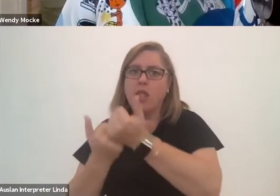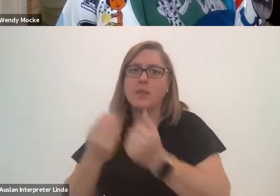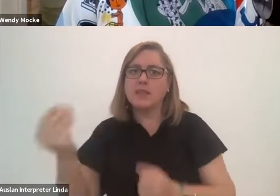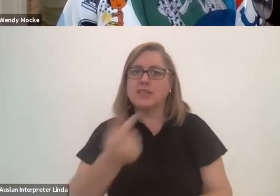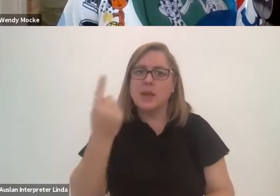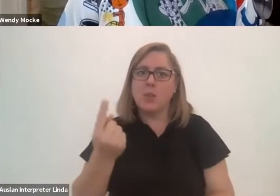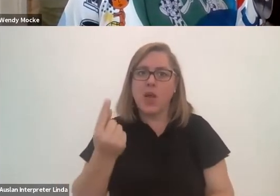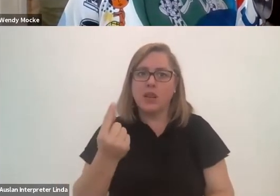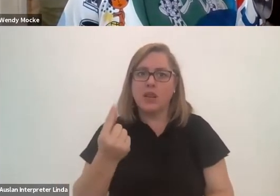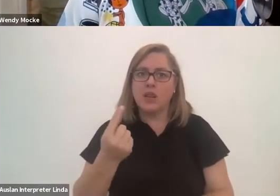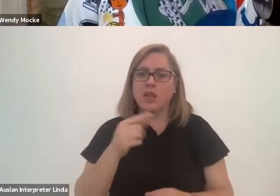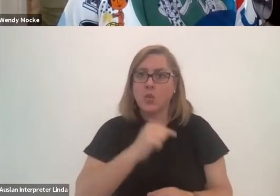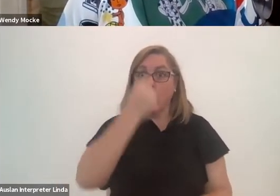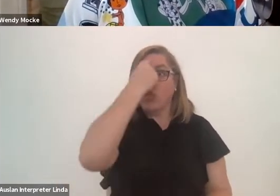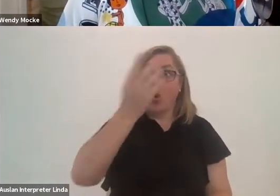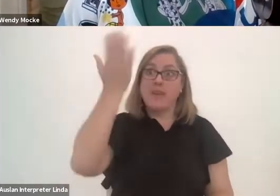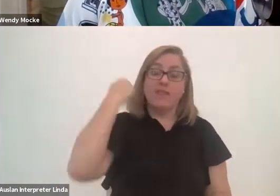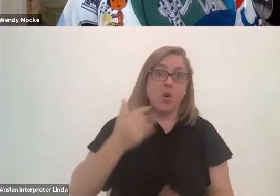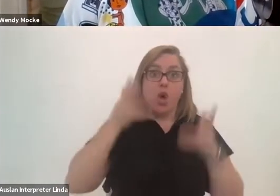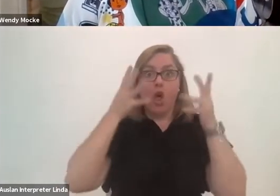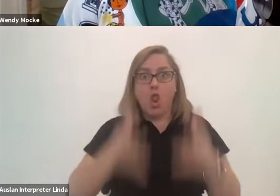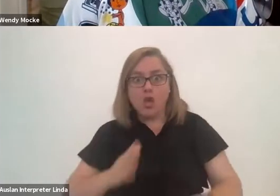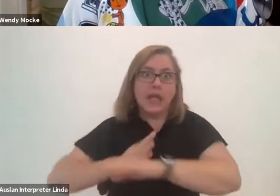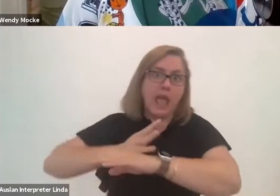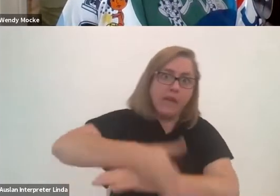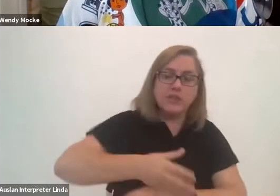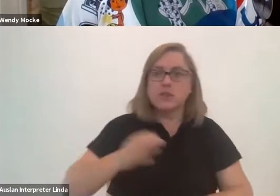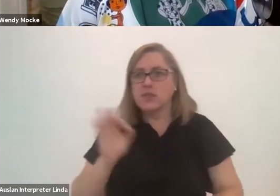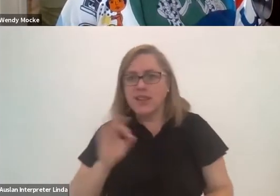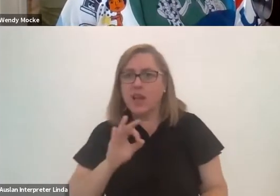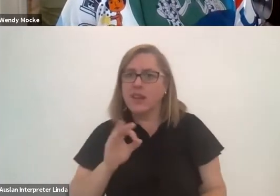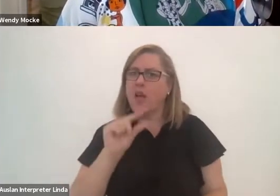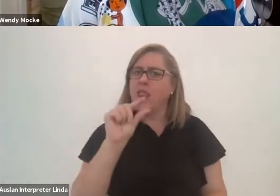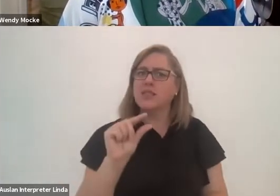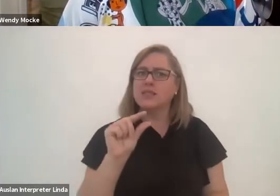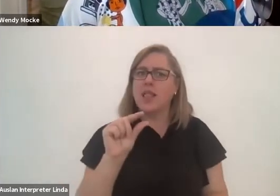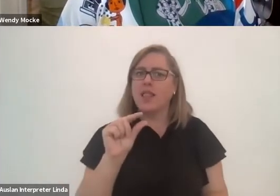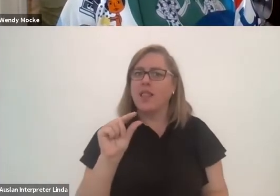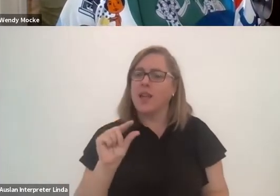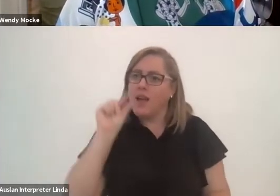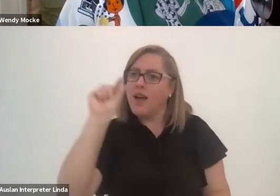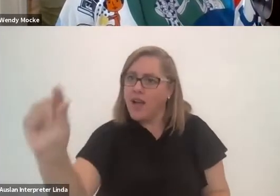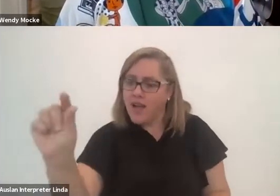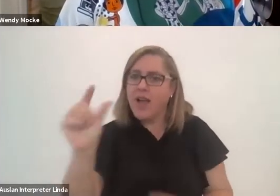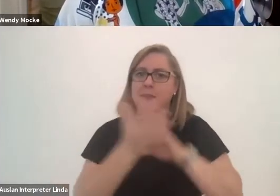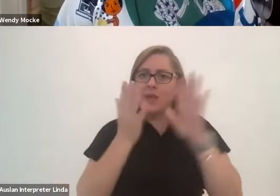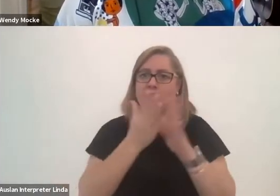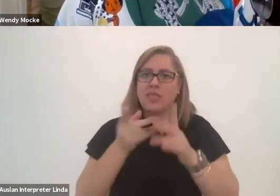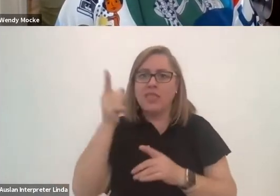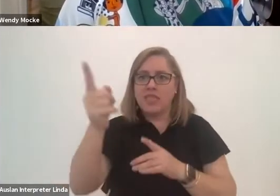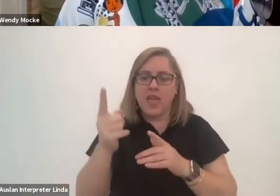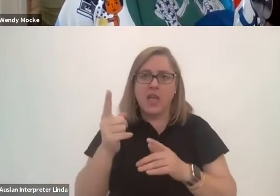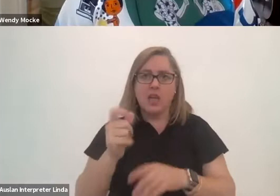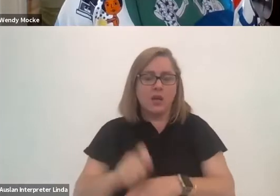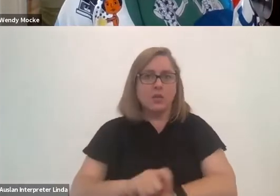smaller than maybe we imagined. These kind of tiny acts of kindness within community have been very powerful and compelling